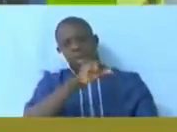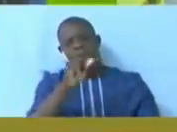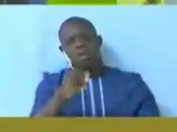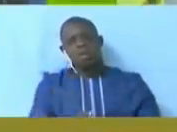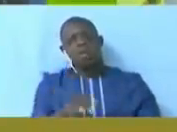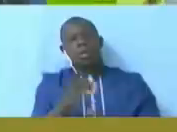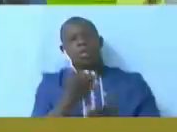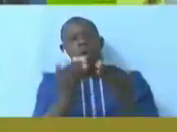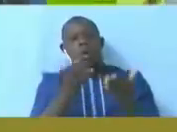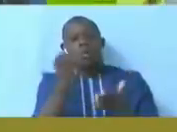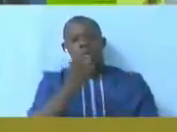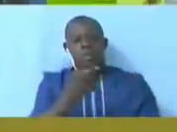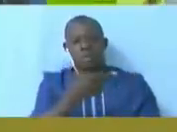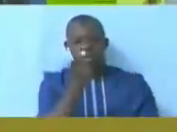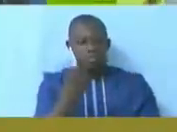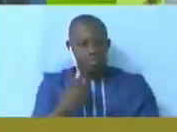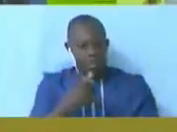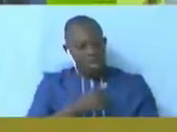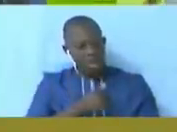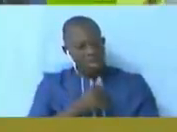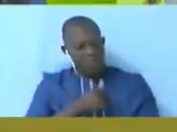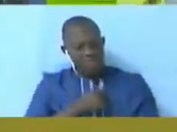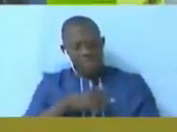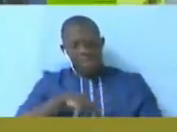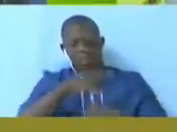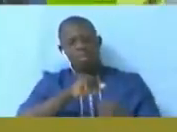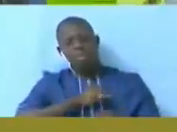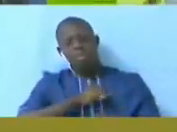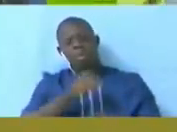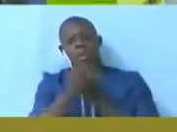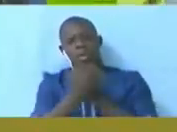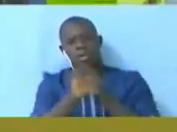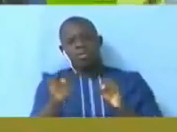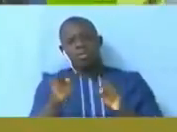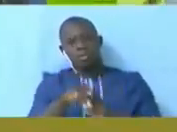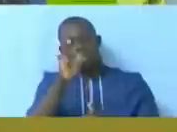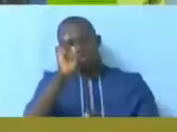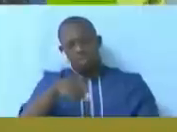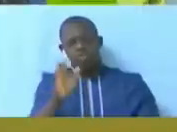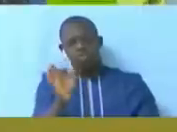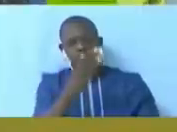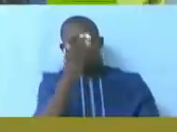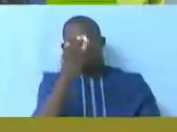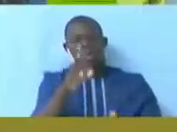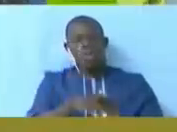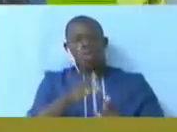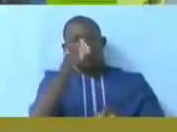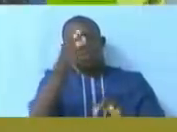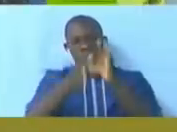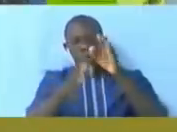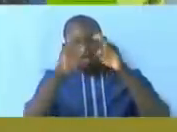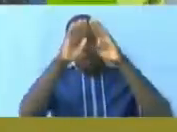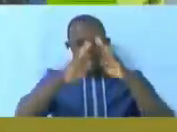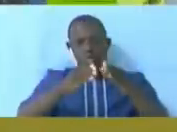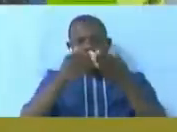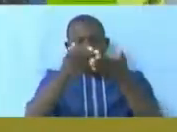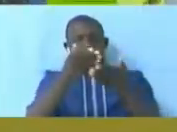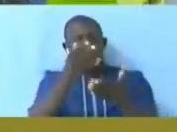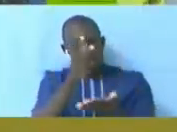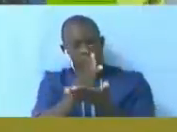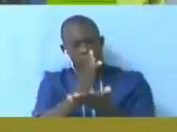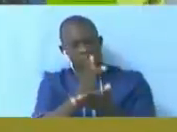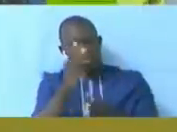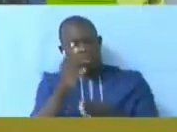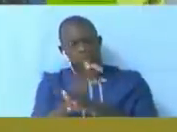They were afraid of their own safety. Kadu isila ta ifa ola tankola. So I had to go to court to give evidence. Woto sulo beje purunda fana kudingo